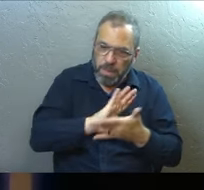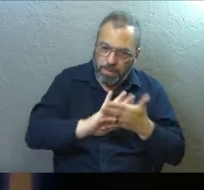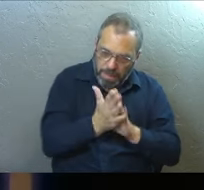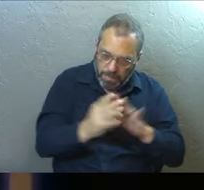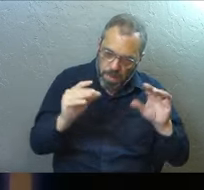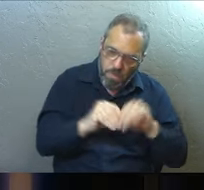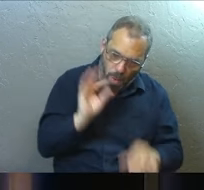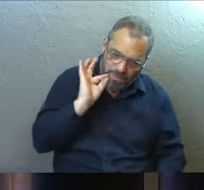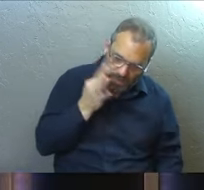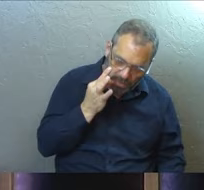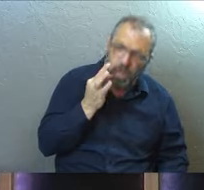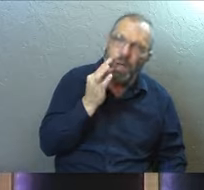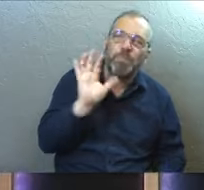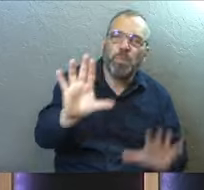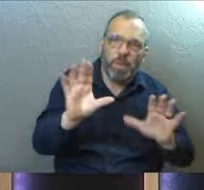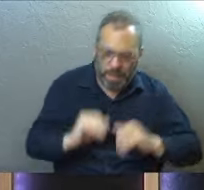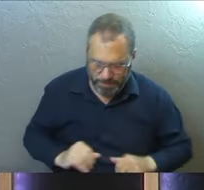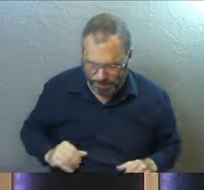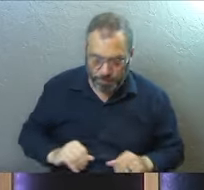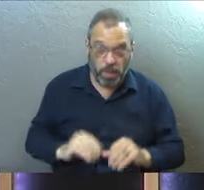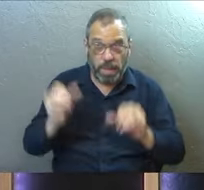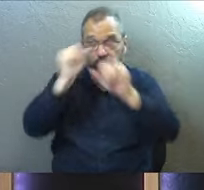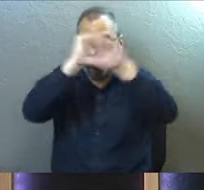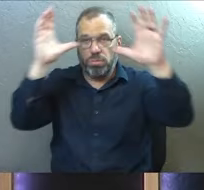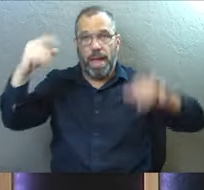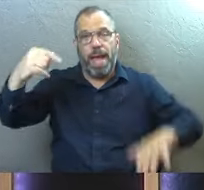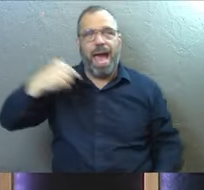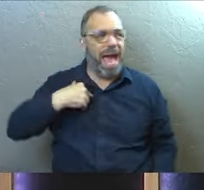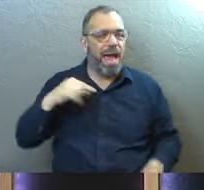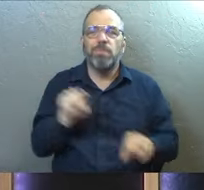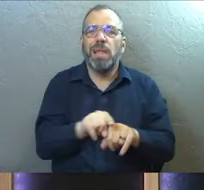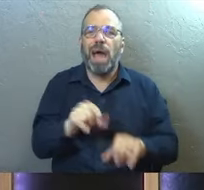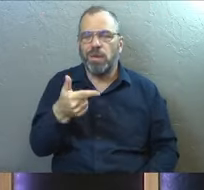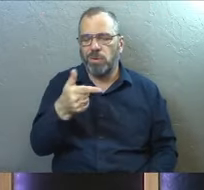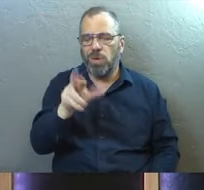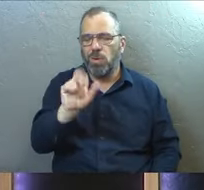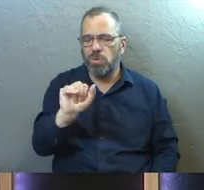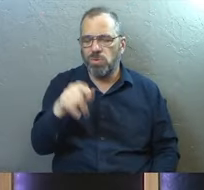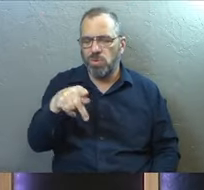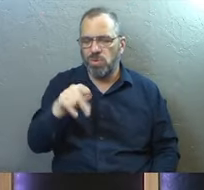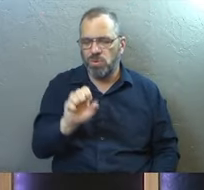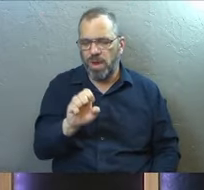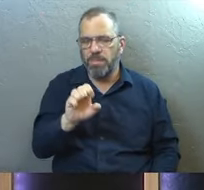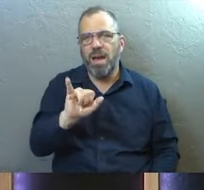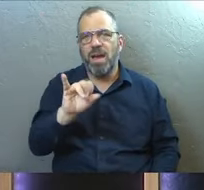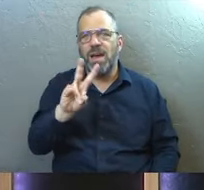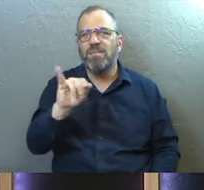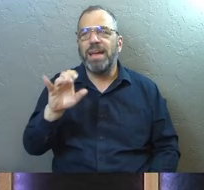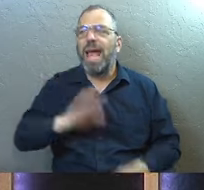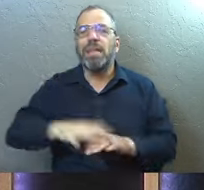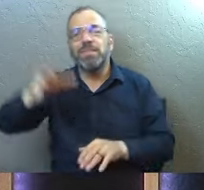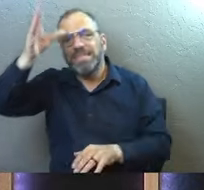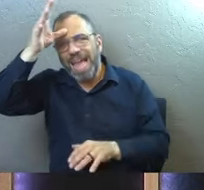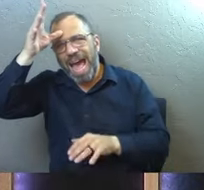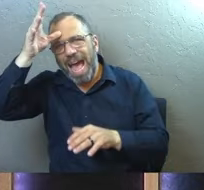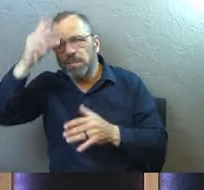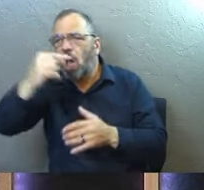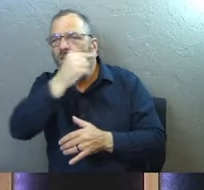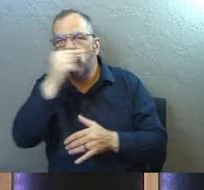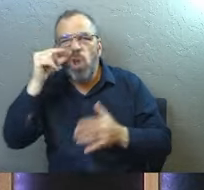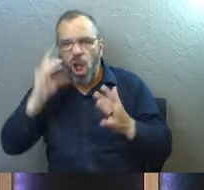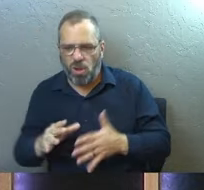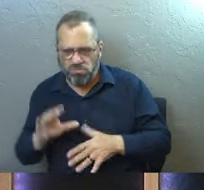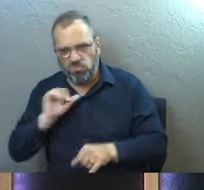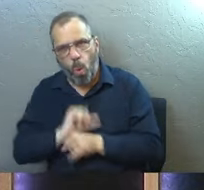produce even more. So he builds this picture. He says, I'm like a grapevine and my father is this gardener and he's constantly